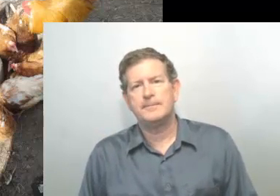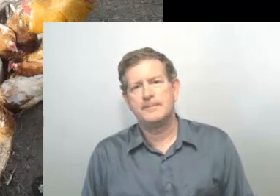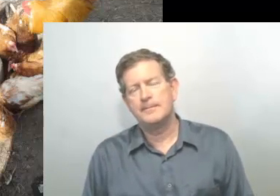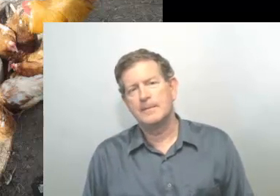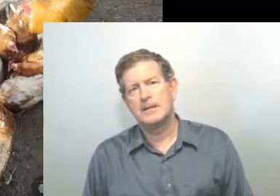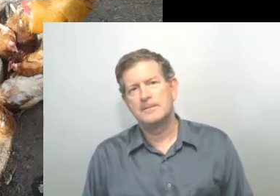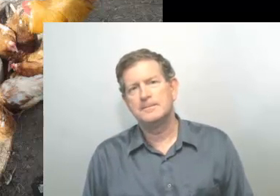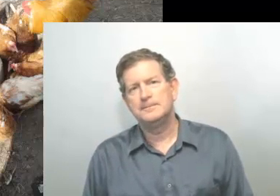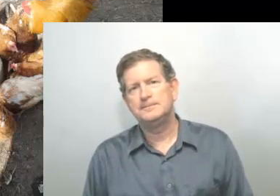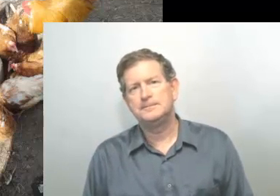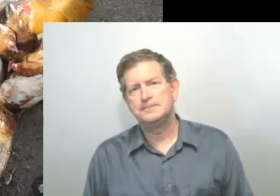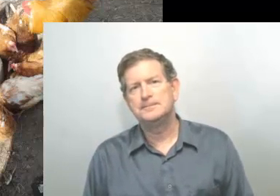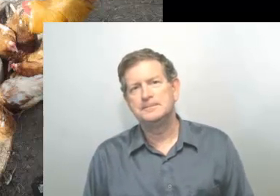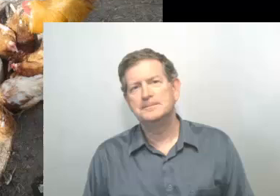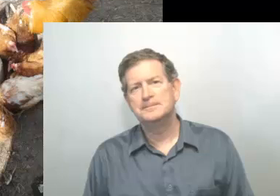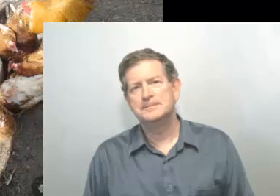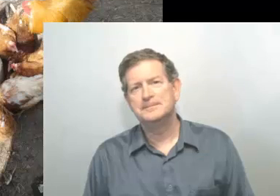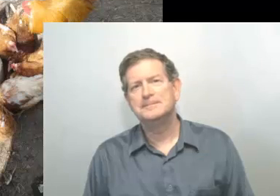animals?